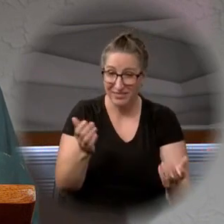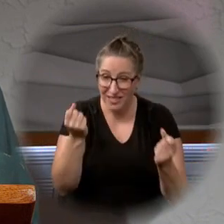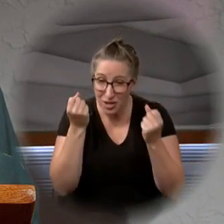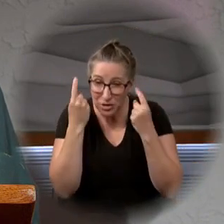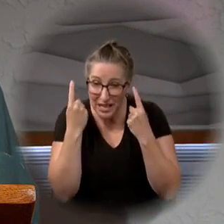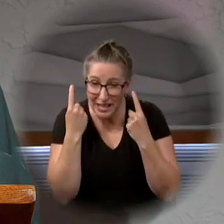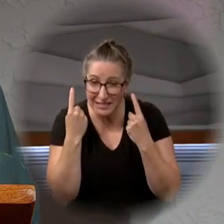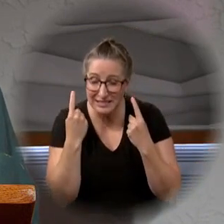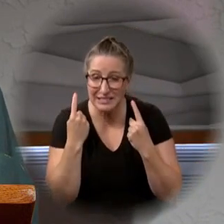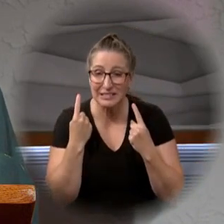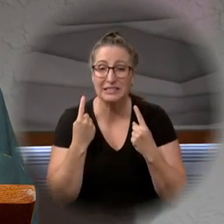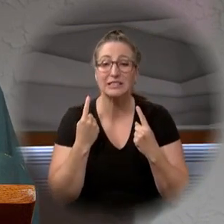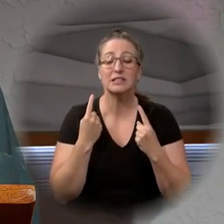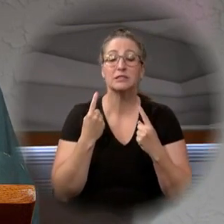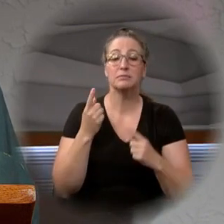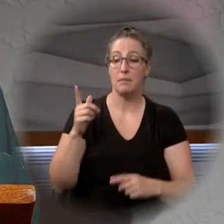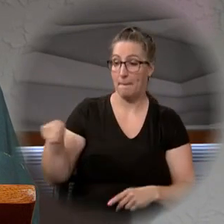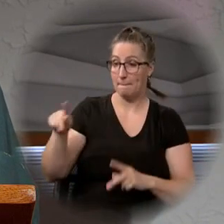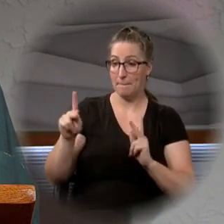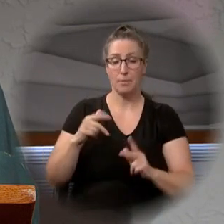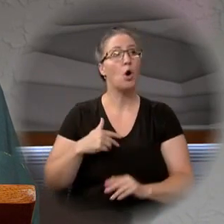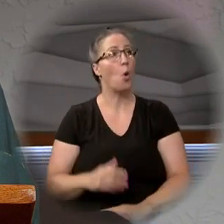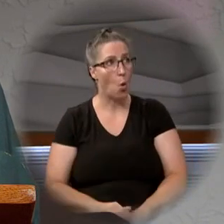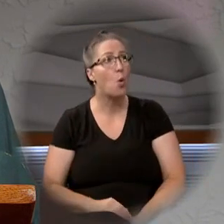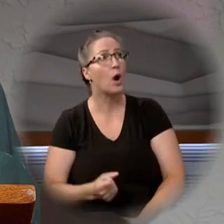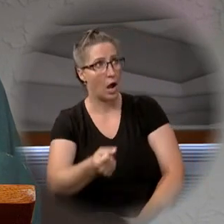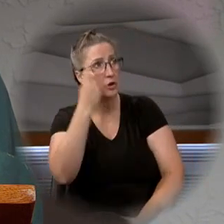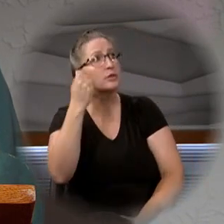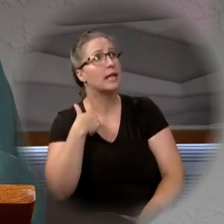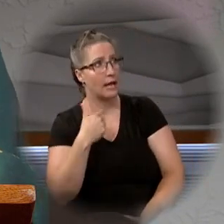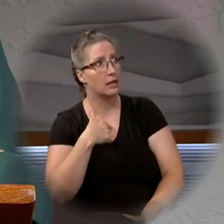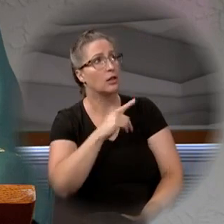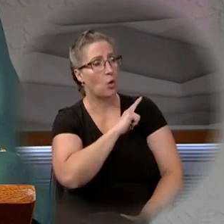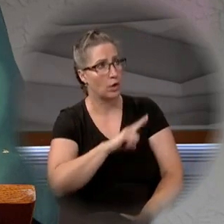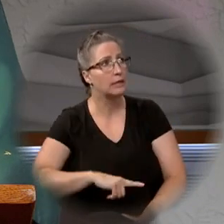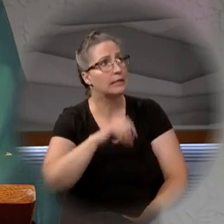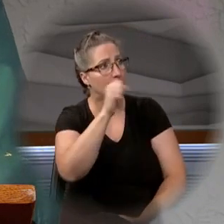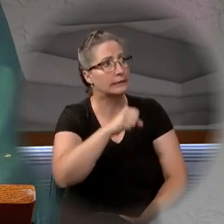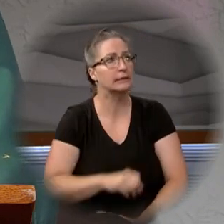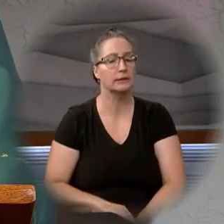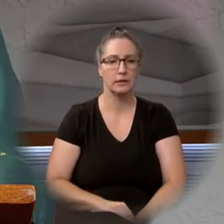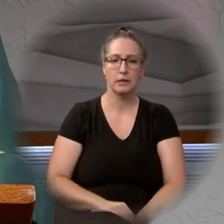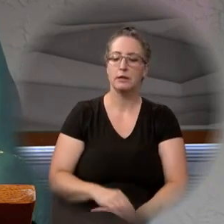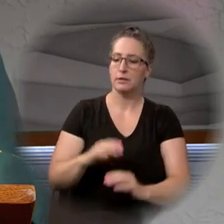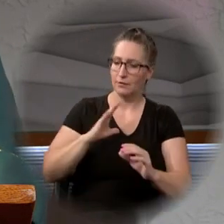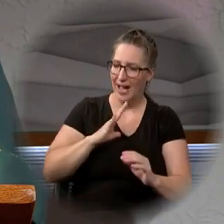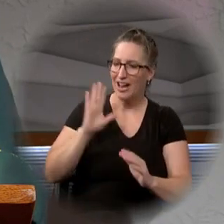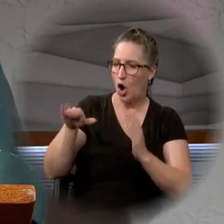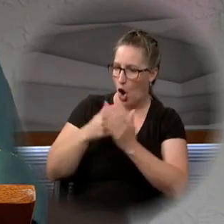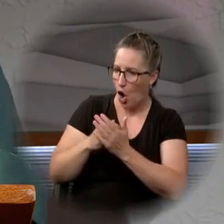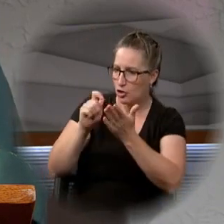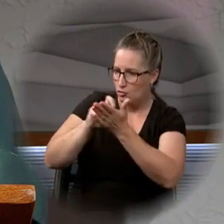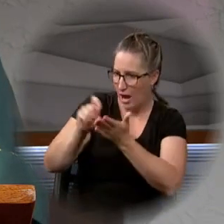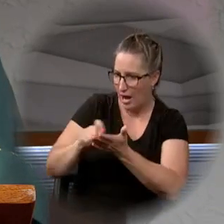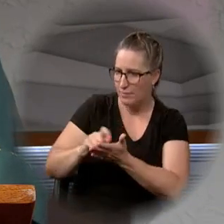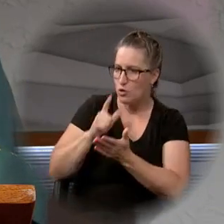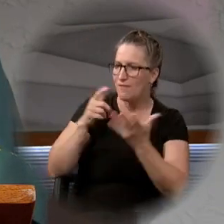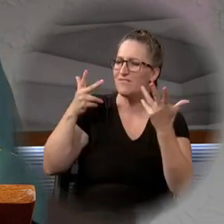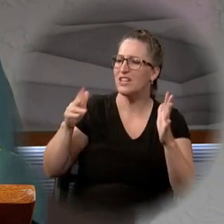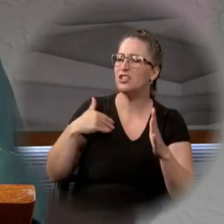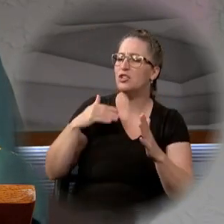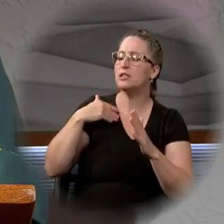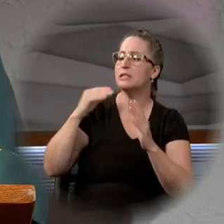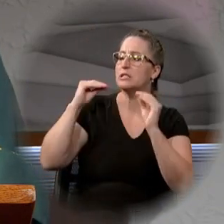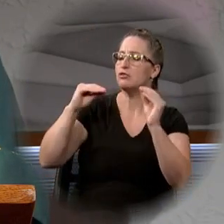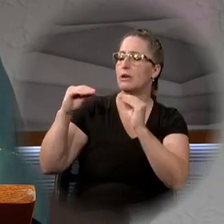these things? They answered, "Yes." And he replied, "Then every scribe who has been instructed in the kingdom of